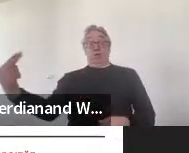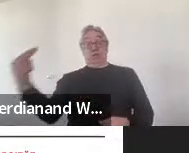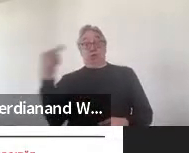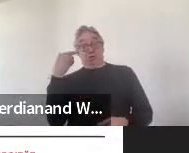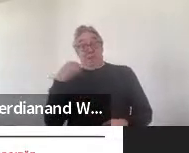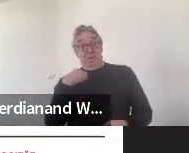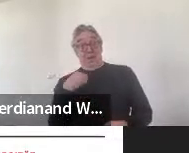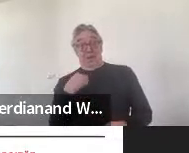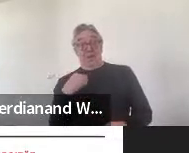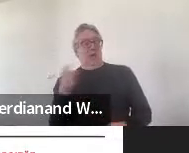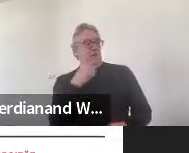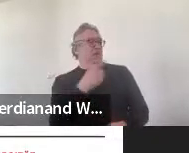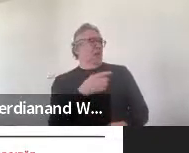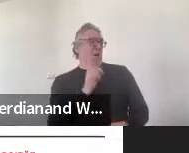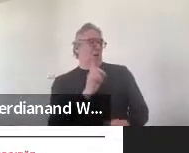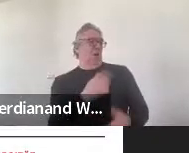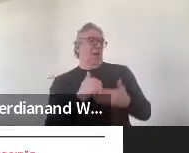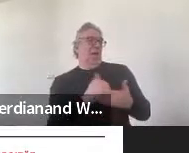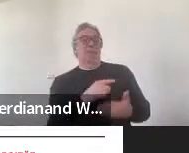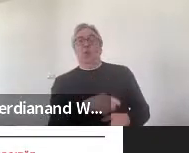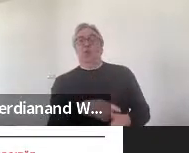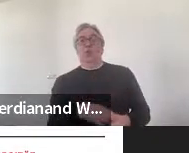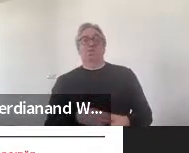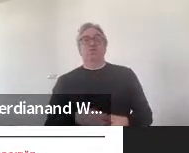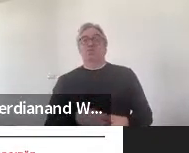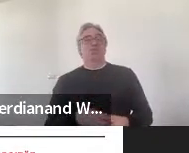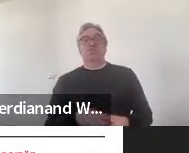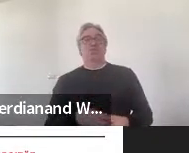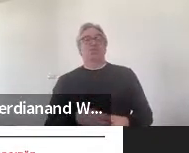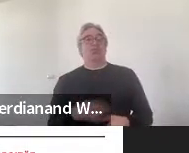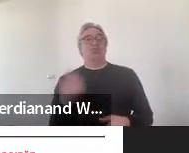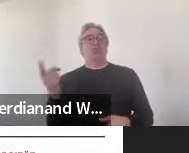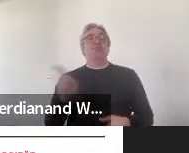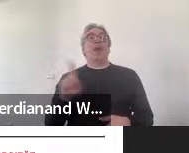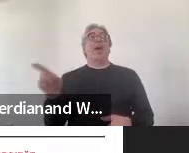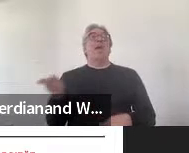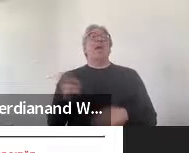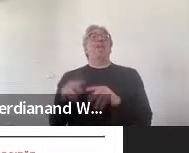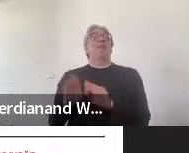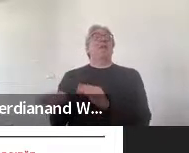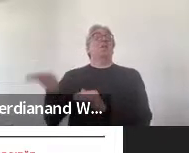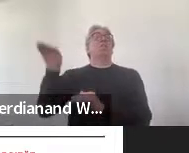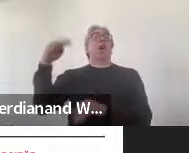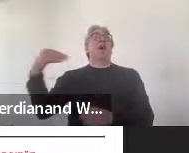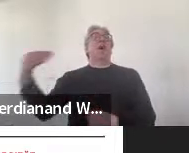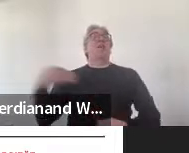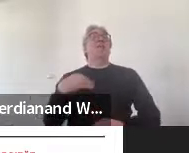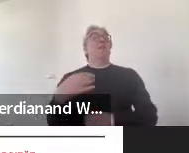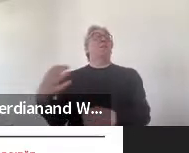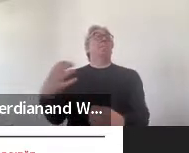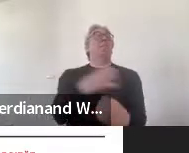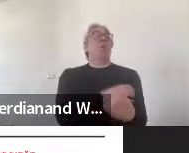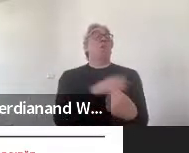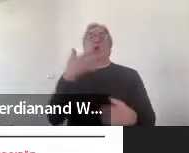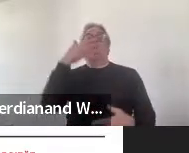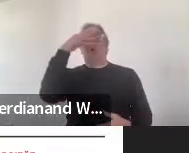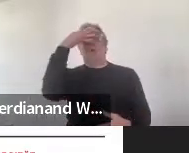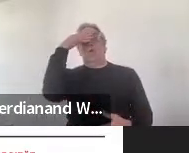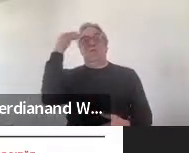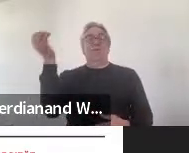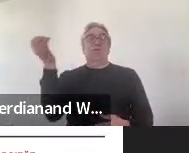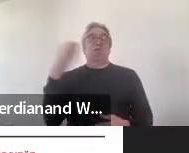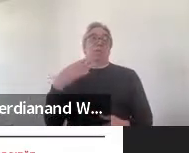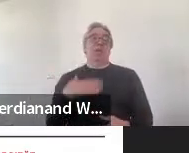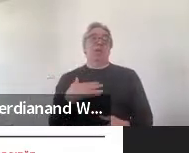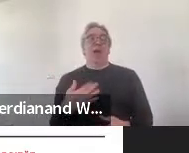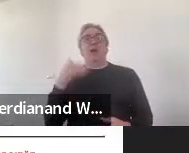will do something for me, they will forget as soon as they reach the level of power. I'm aware of the complexities